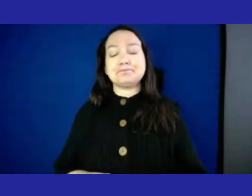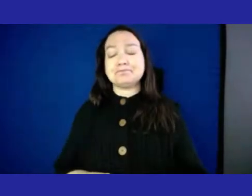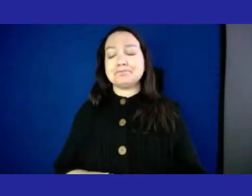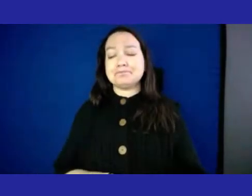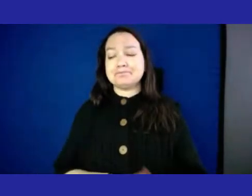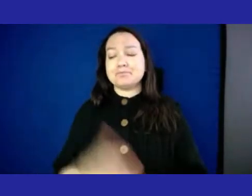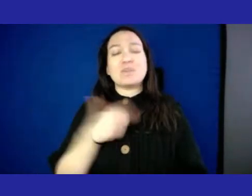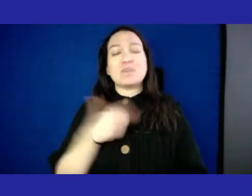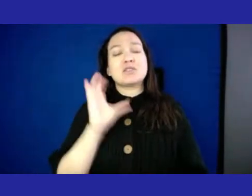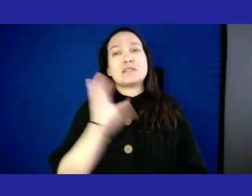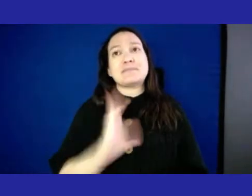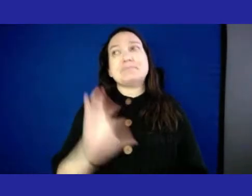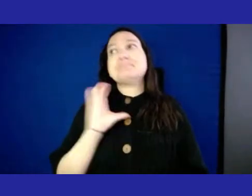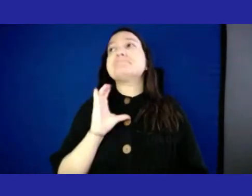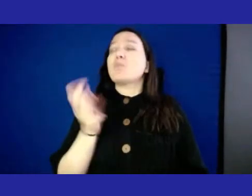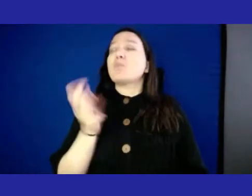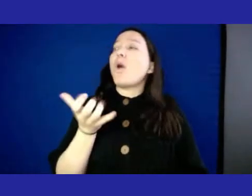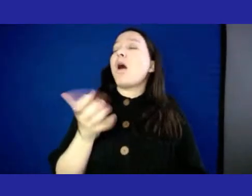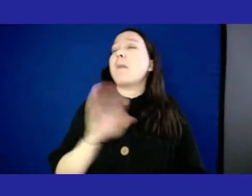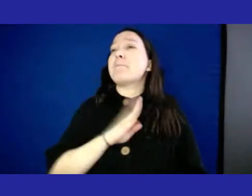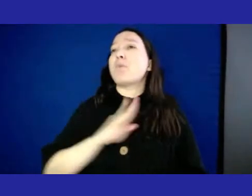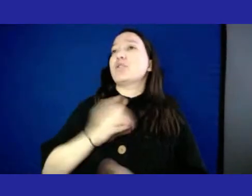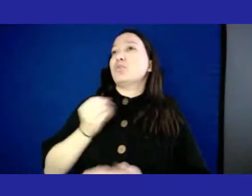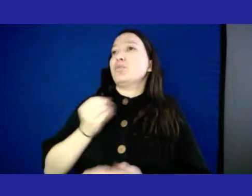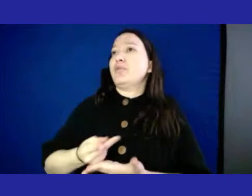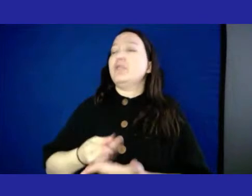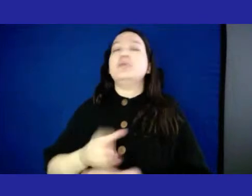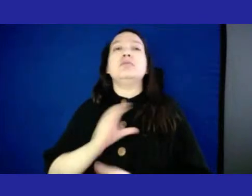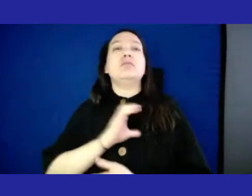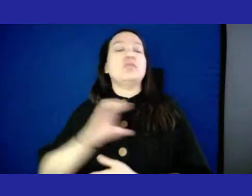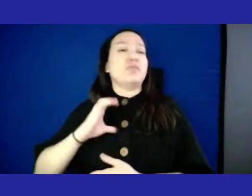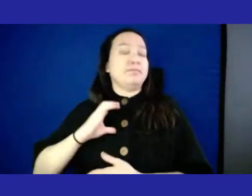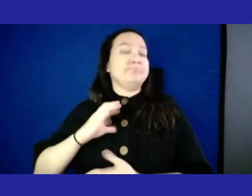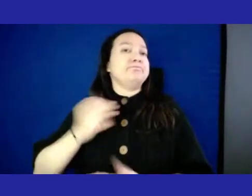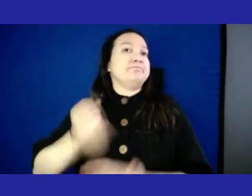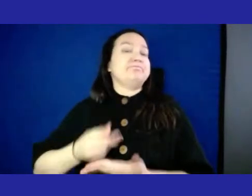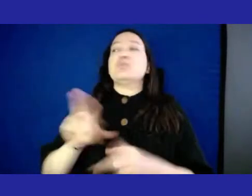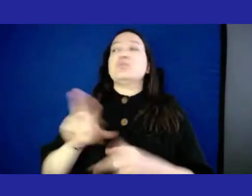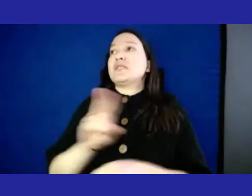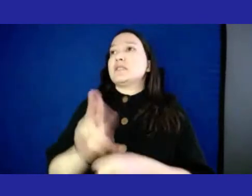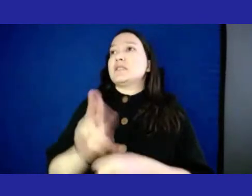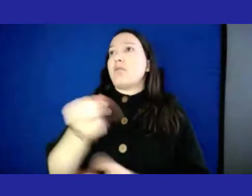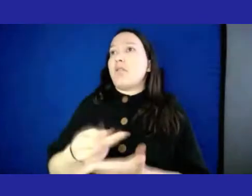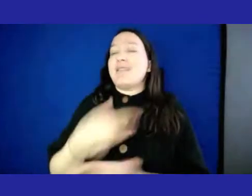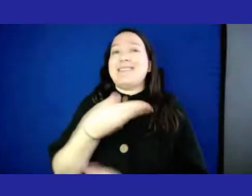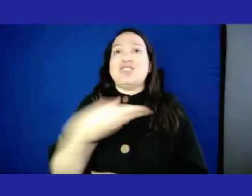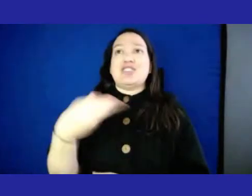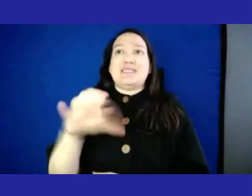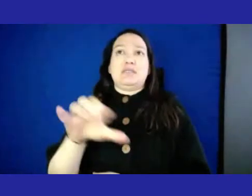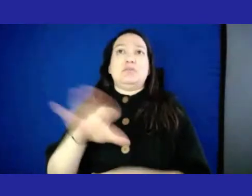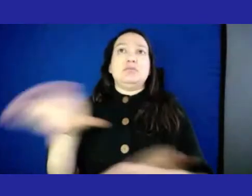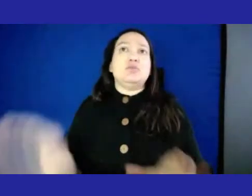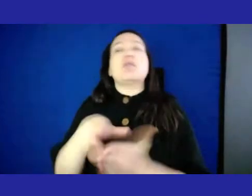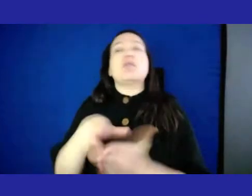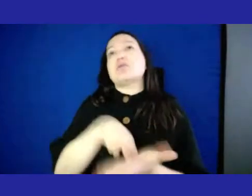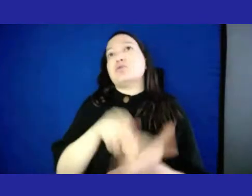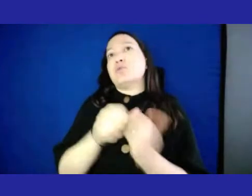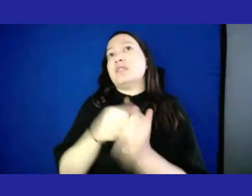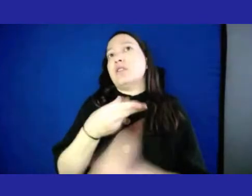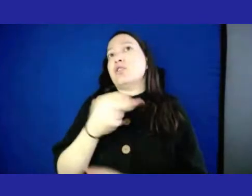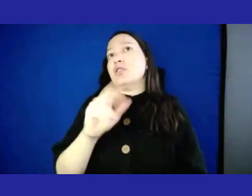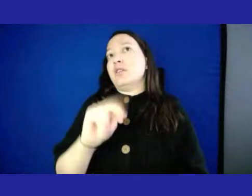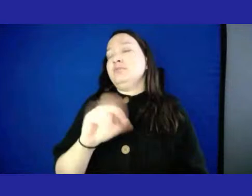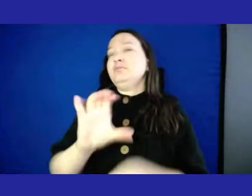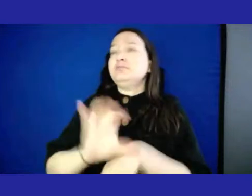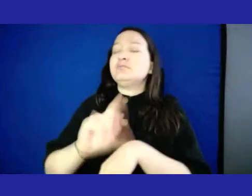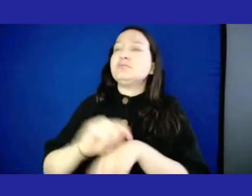we are seeking the board's approval or the committee's approval for authorizing health and hospitals to execute contracts with Huron Consulting